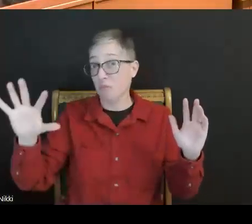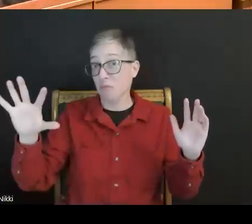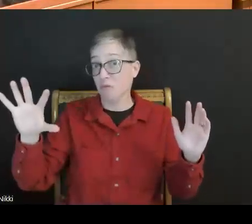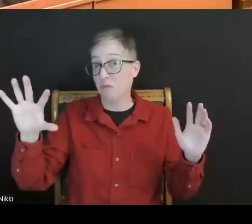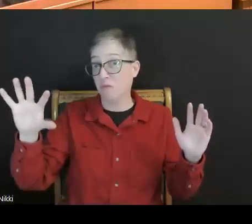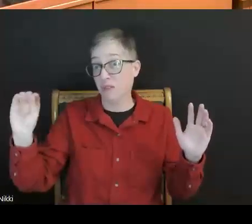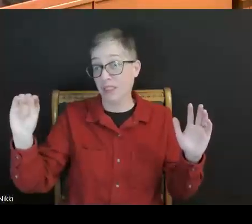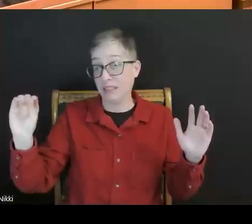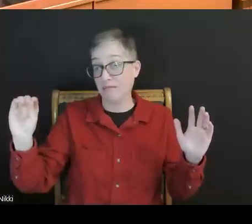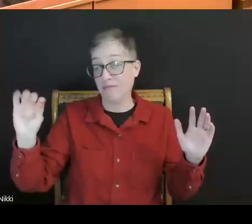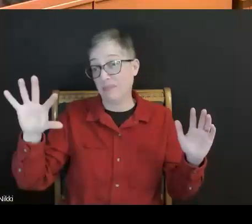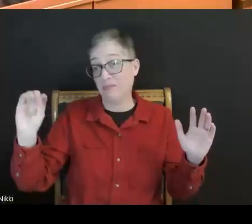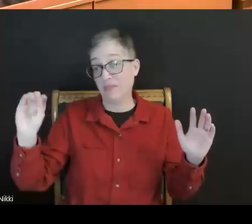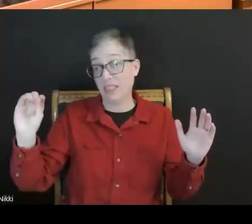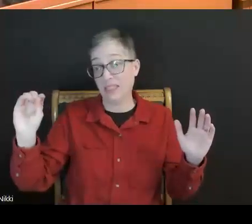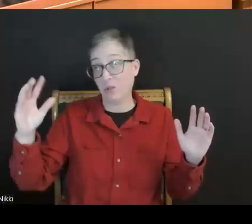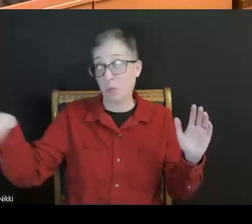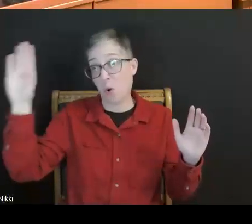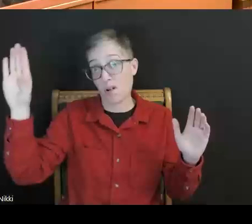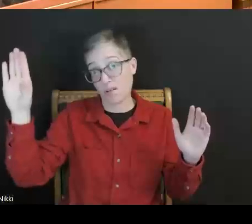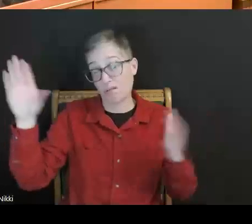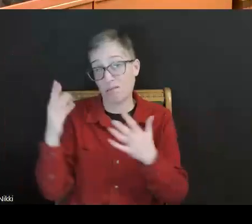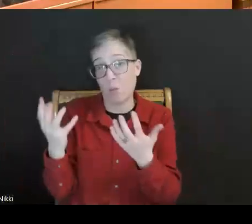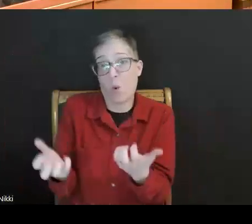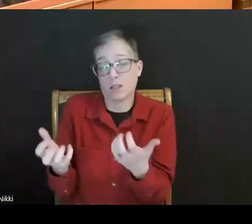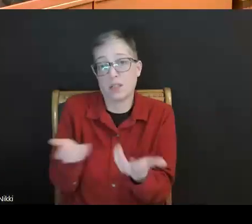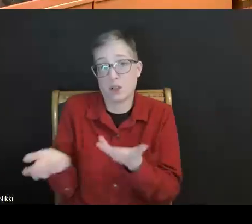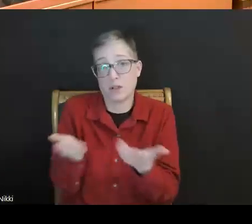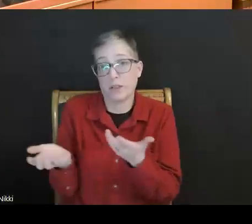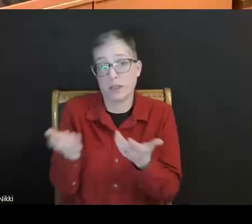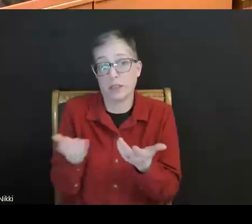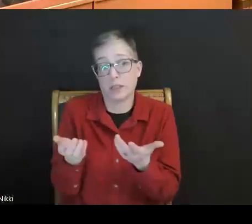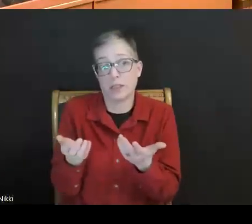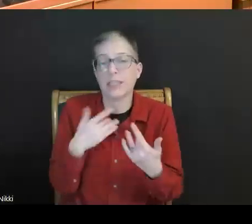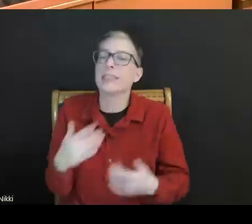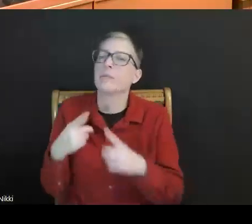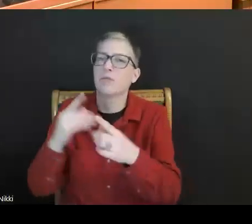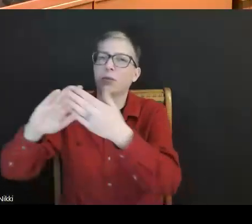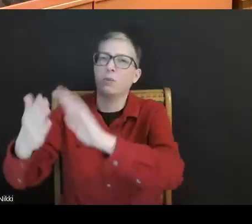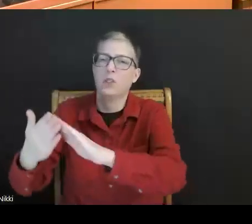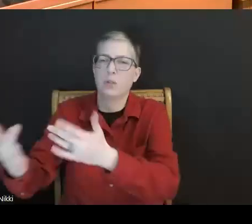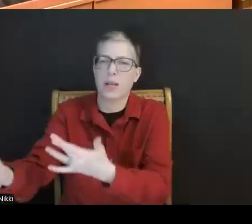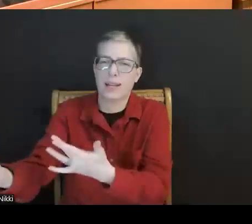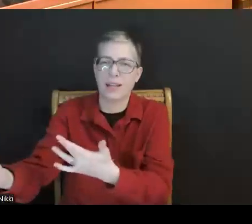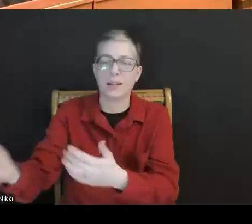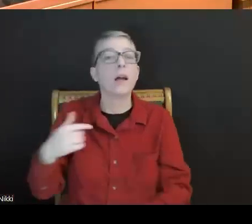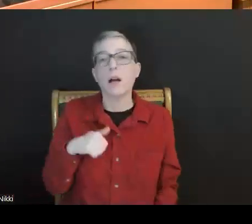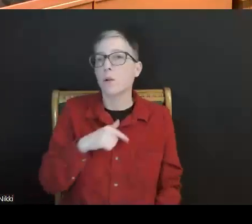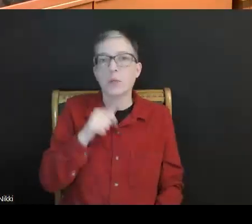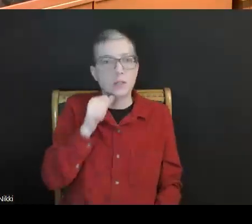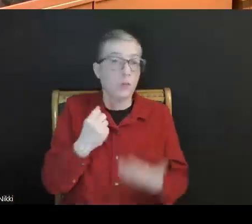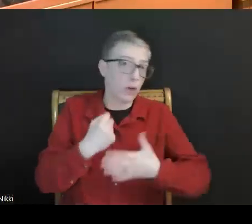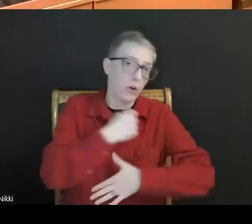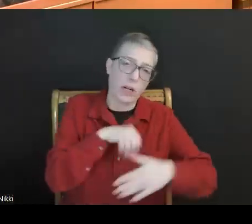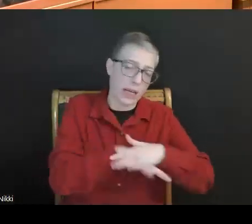people waiting for services. Typically, those are from the community waiting. We don't keep priority access appointments waiting.